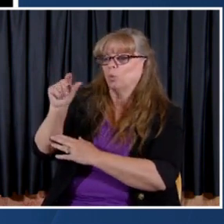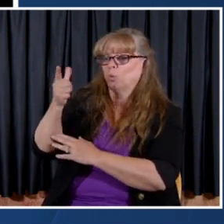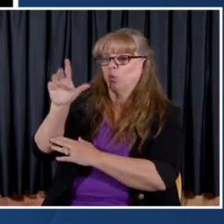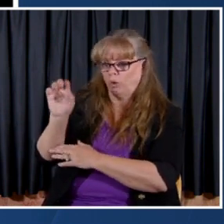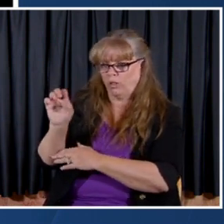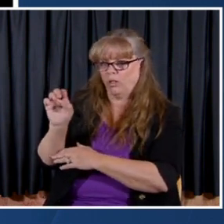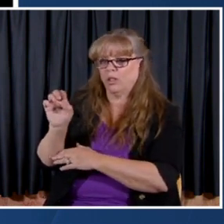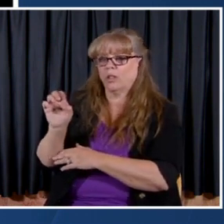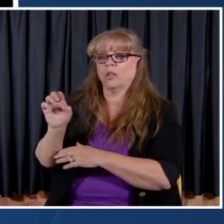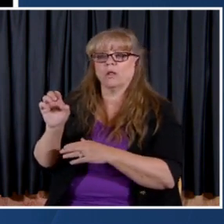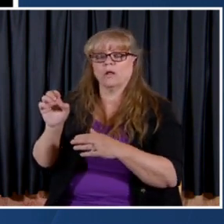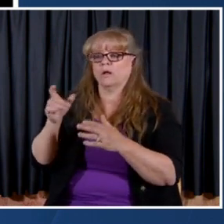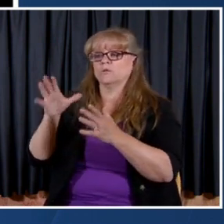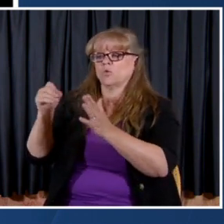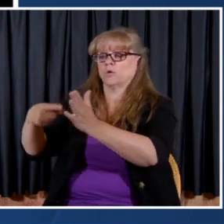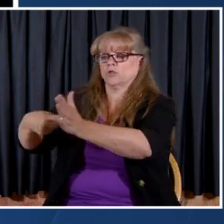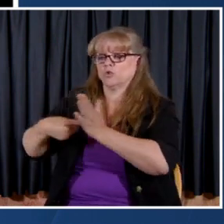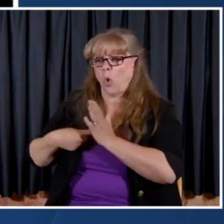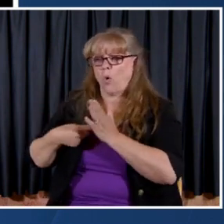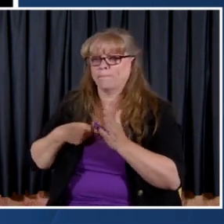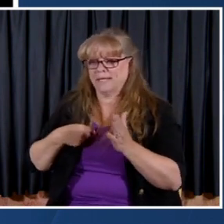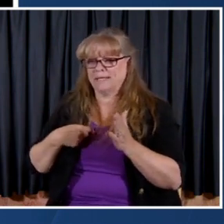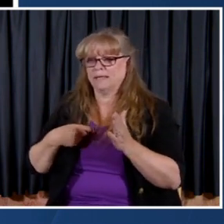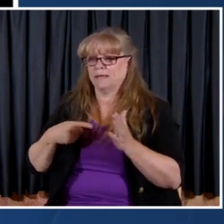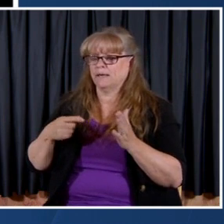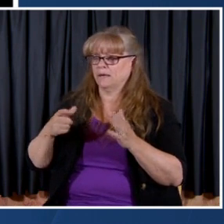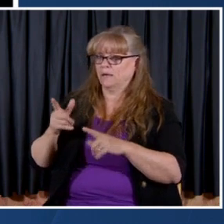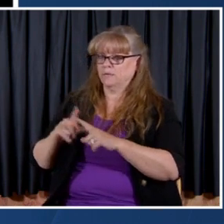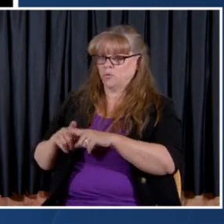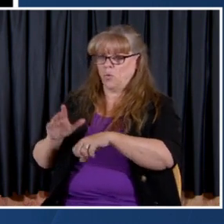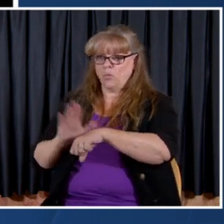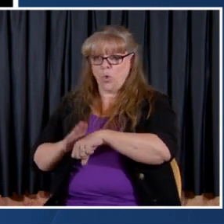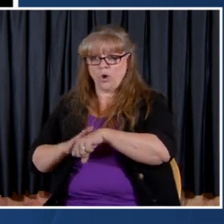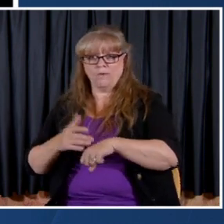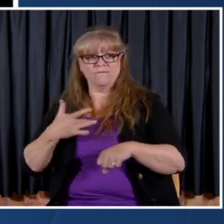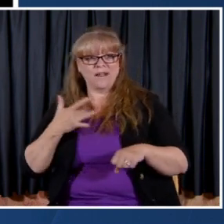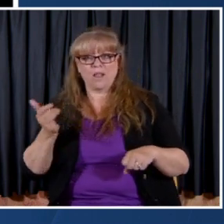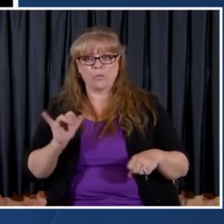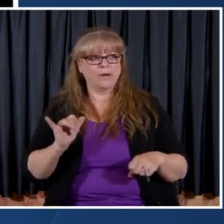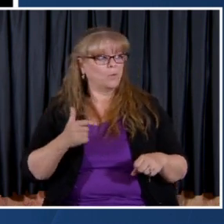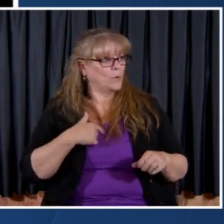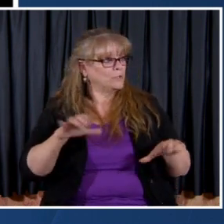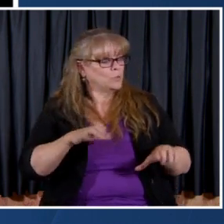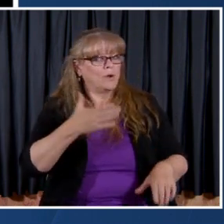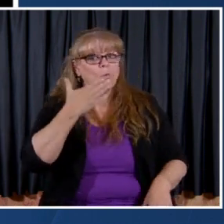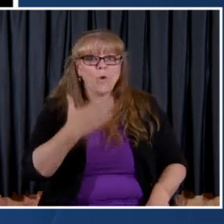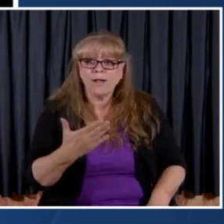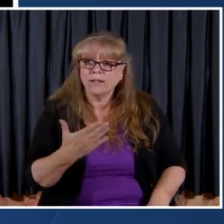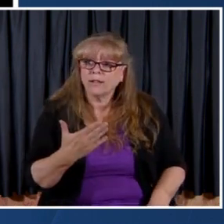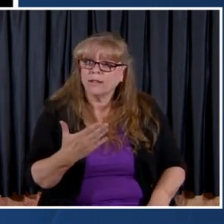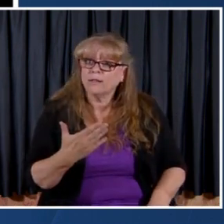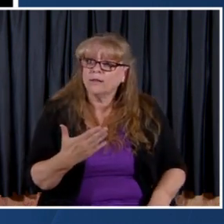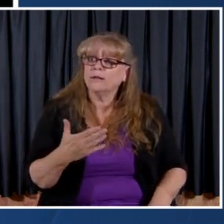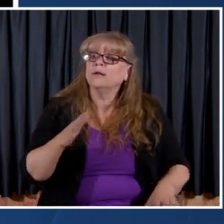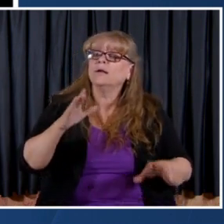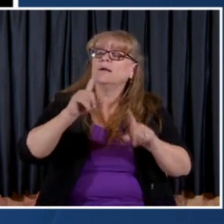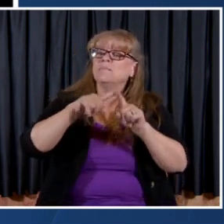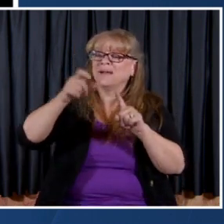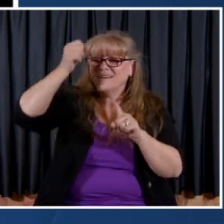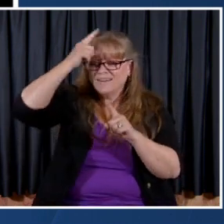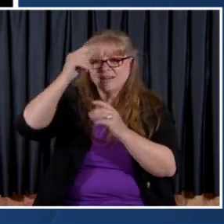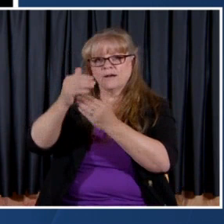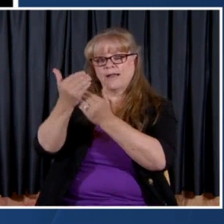we're hitting the benchmarks. That's all it can show is that we think we're doing it, right? It's an early indicator. The next indicator is the testing and the data